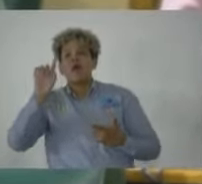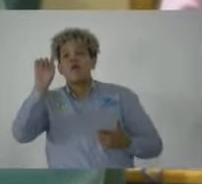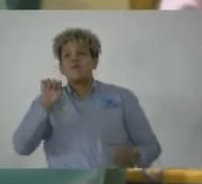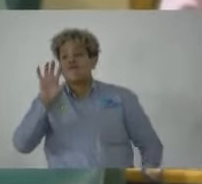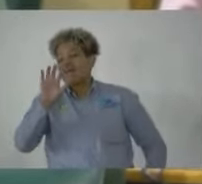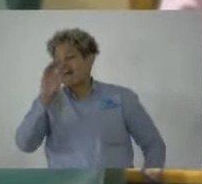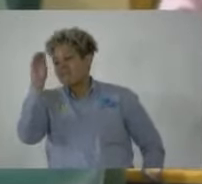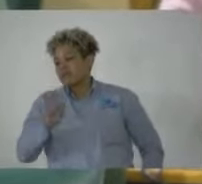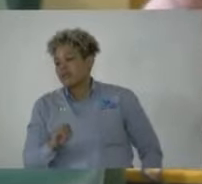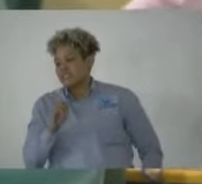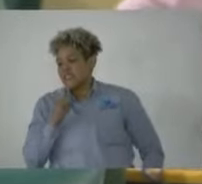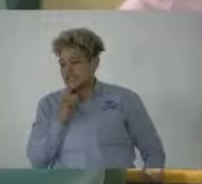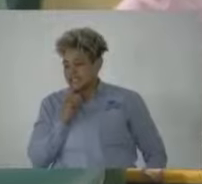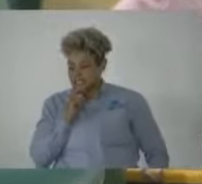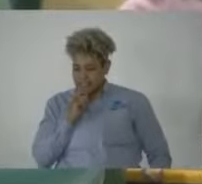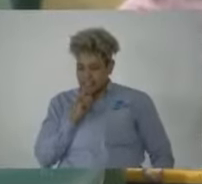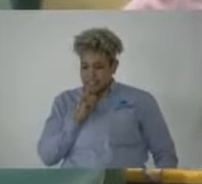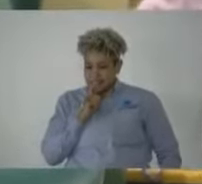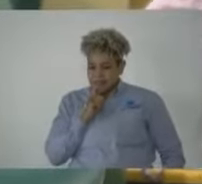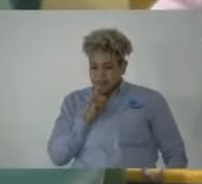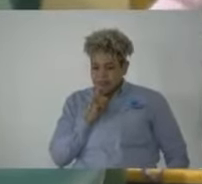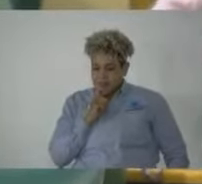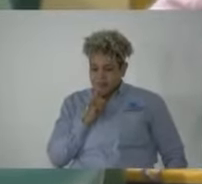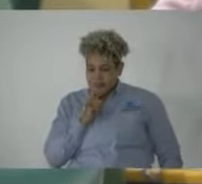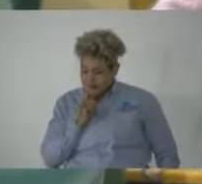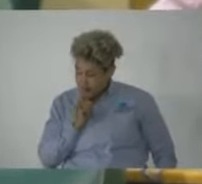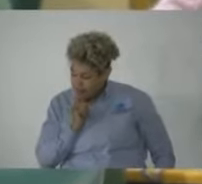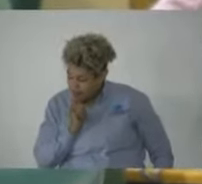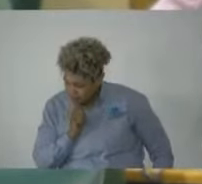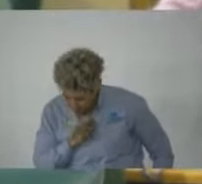1.5 percentage points.